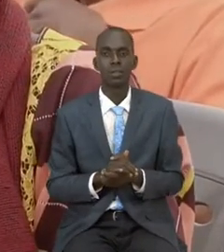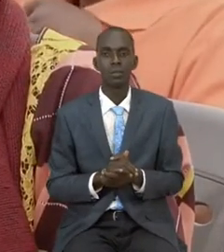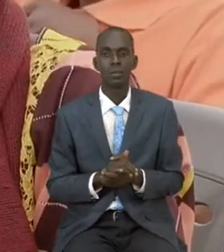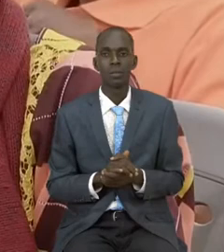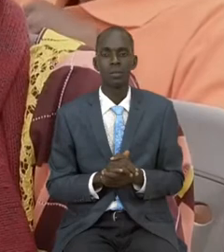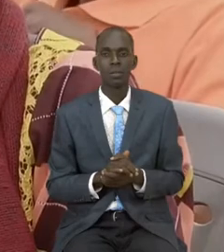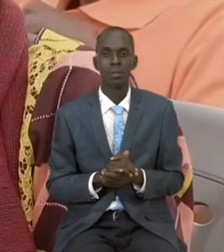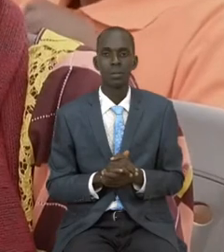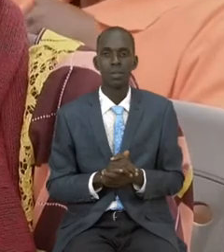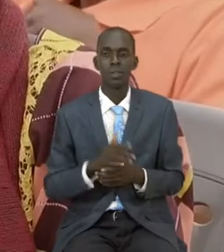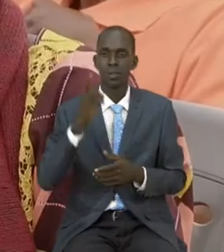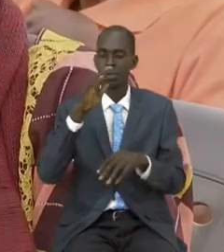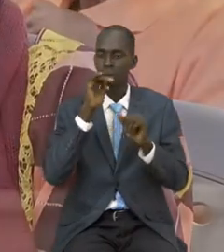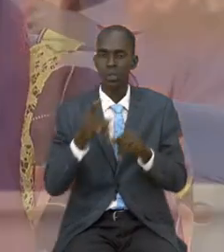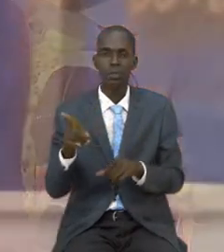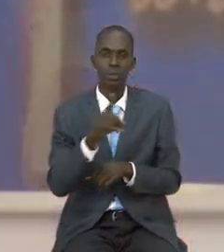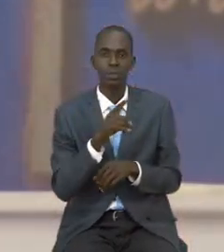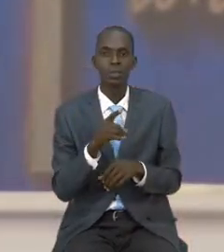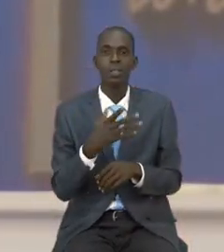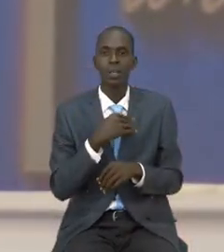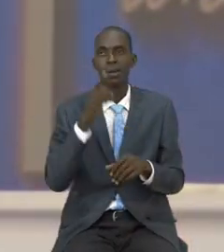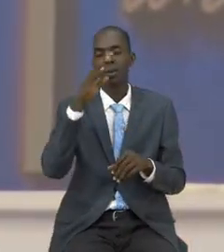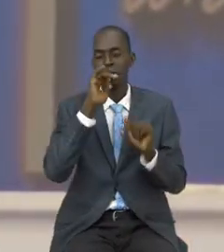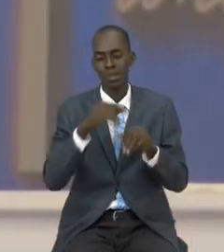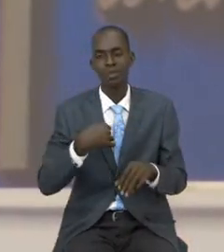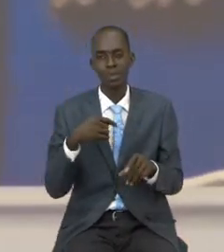God bless you. And God bless me too.